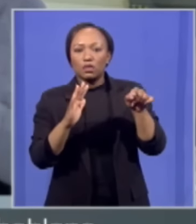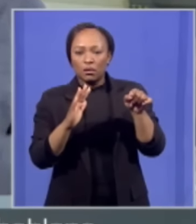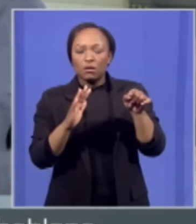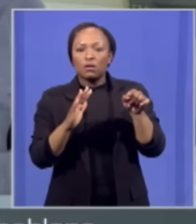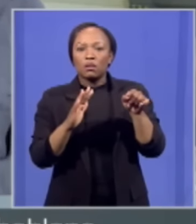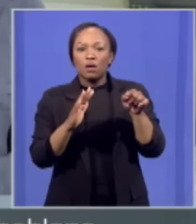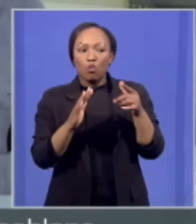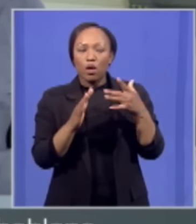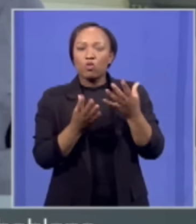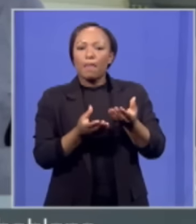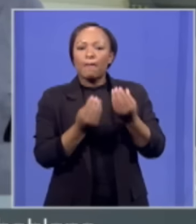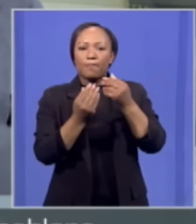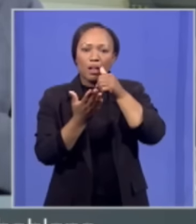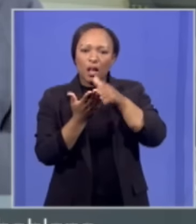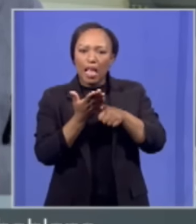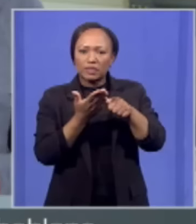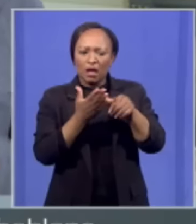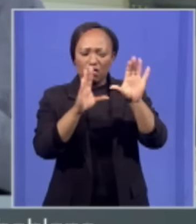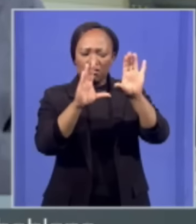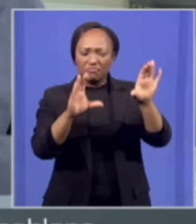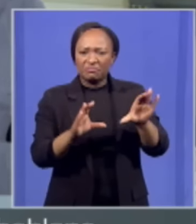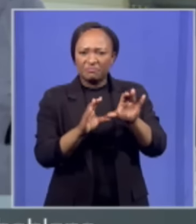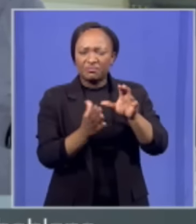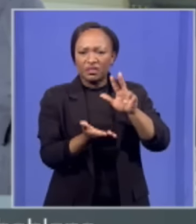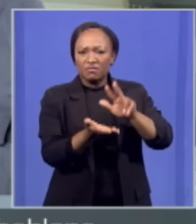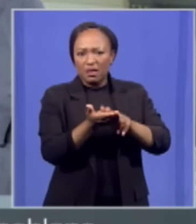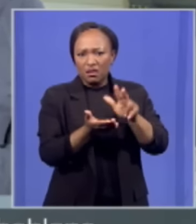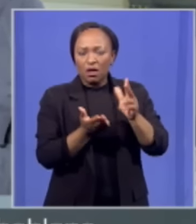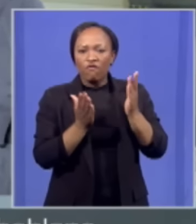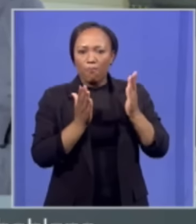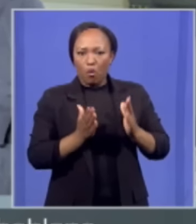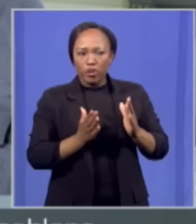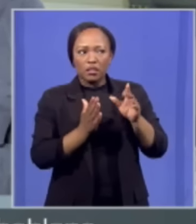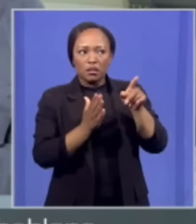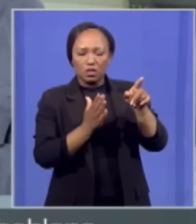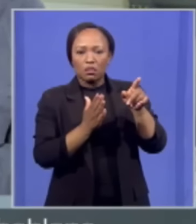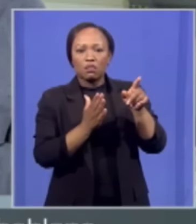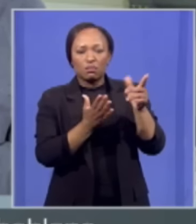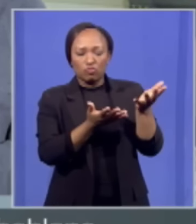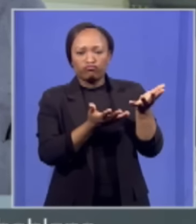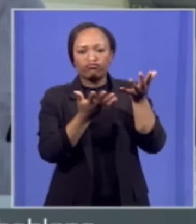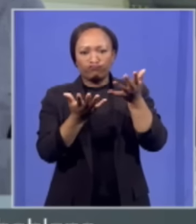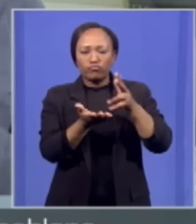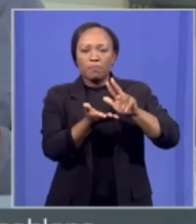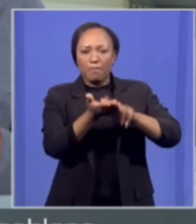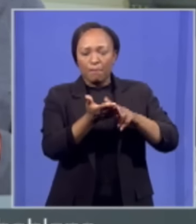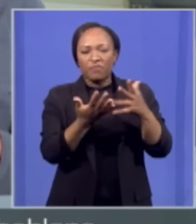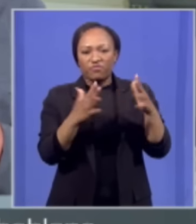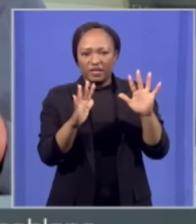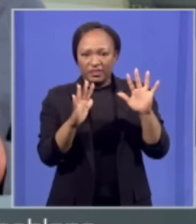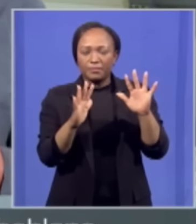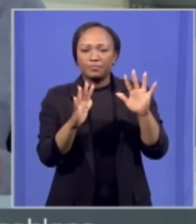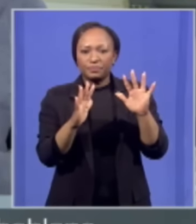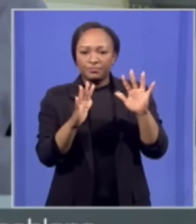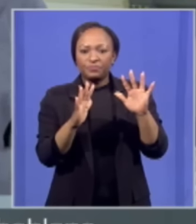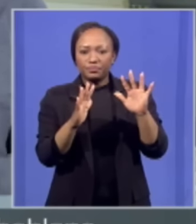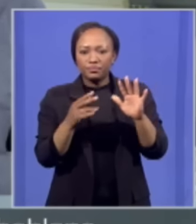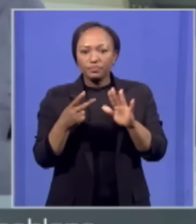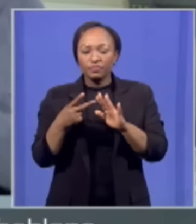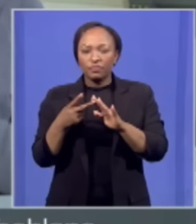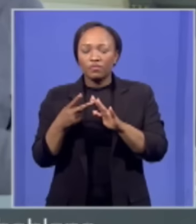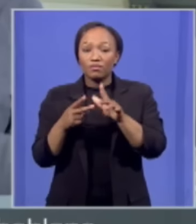that you get given to have the body. That permission has been given. But even also